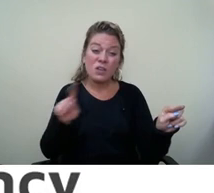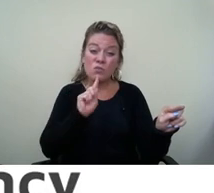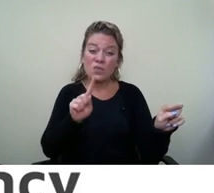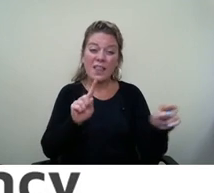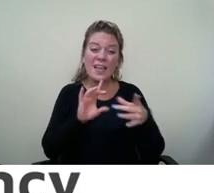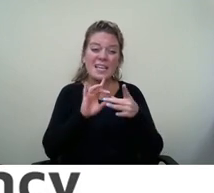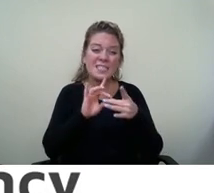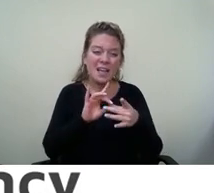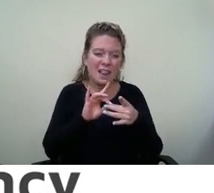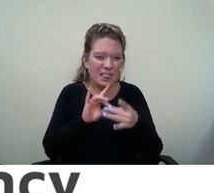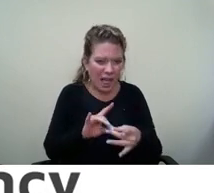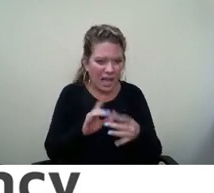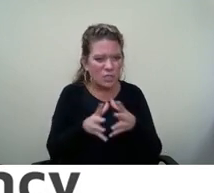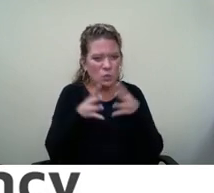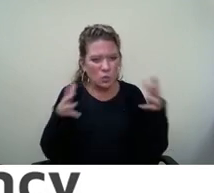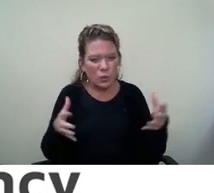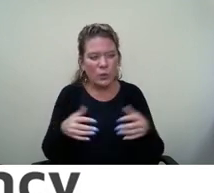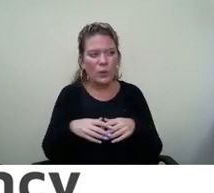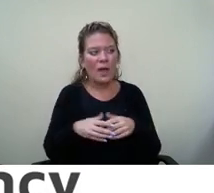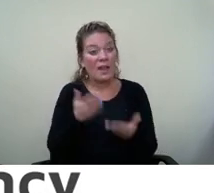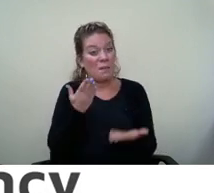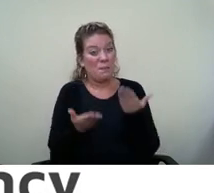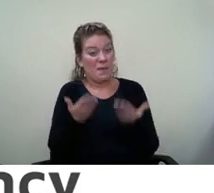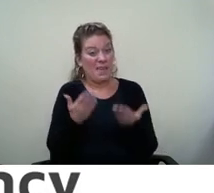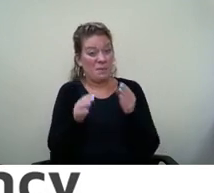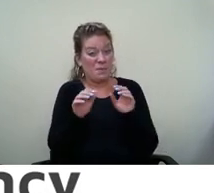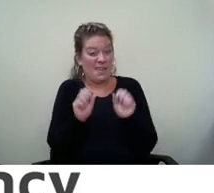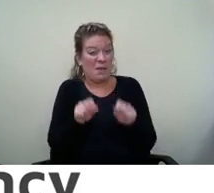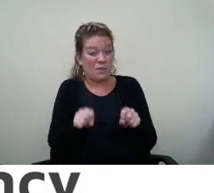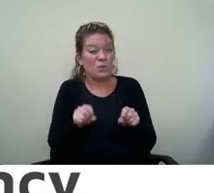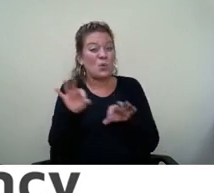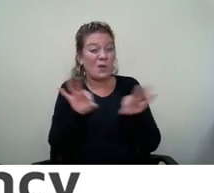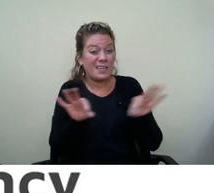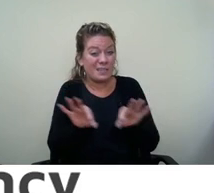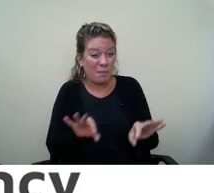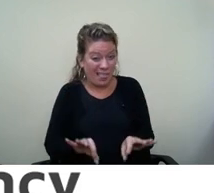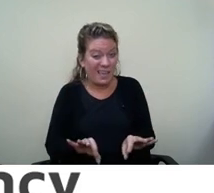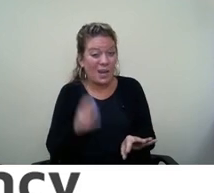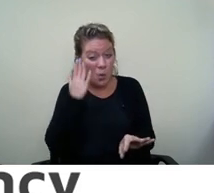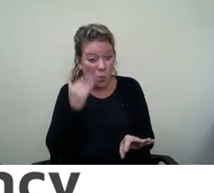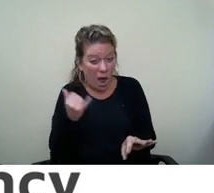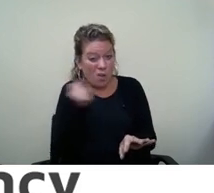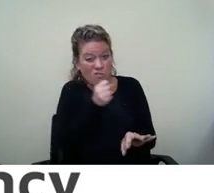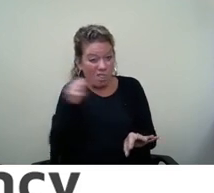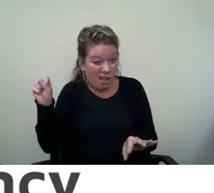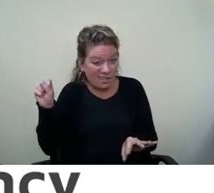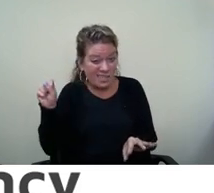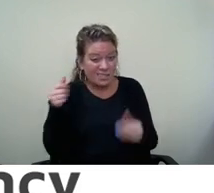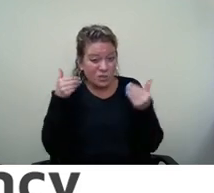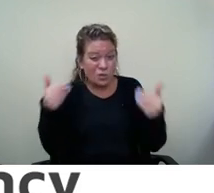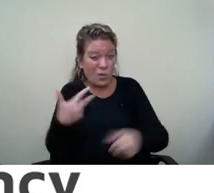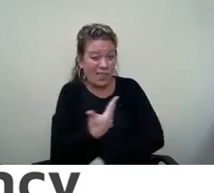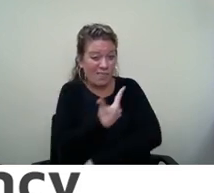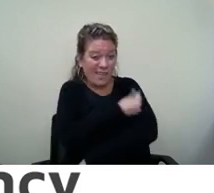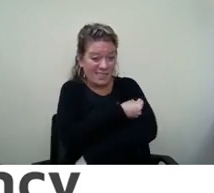able to explain why they are so reluctant to get the vaccine and be